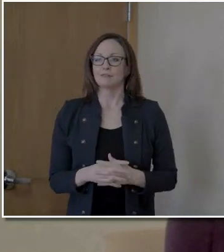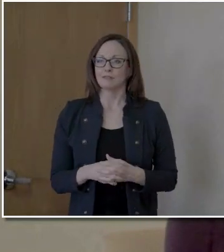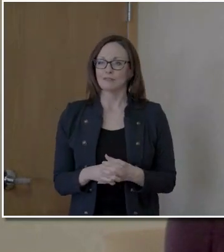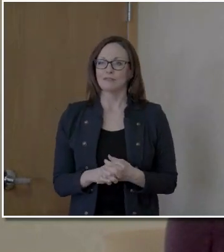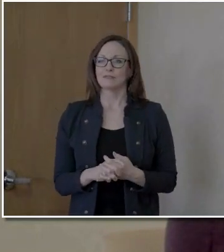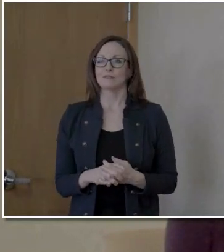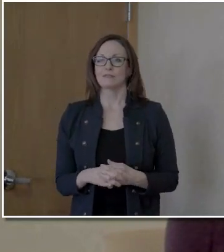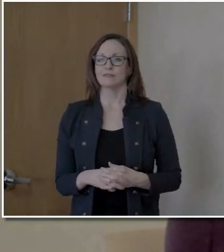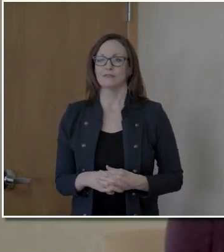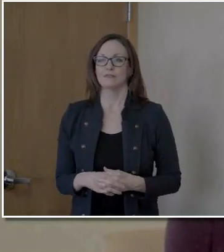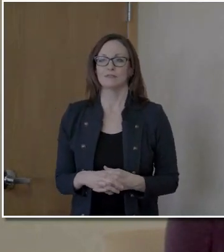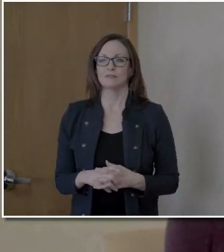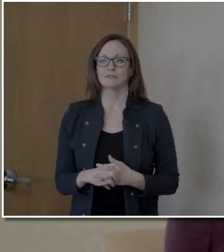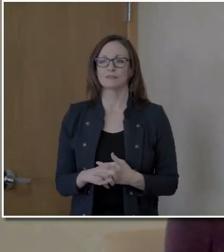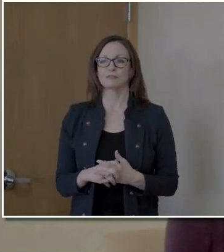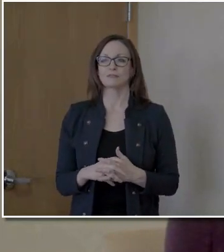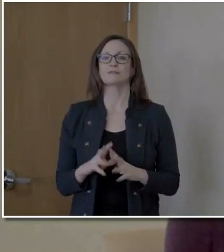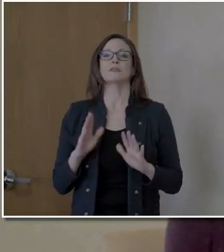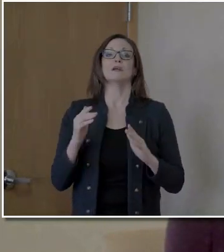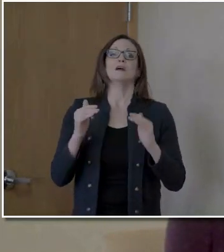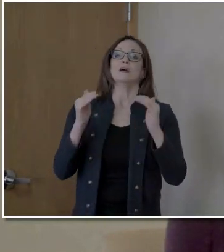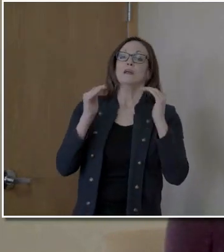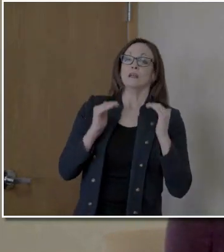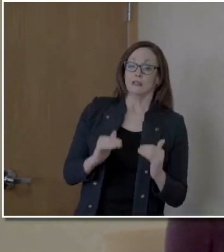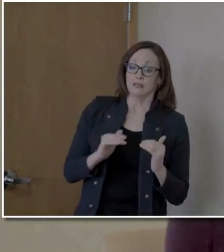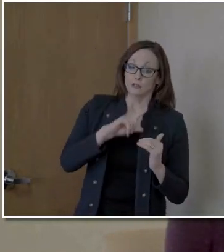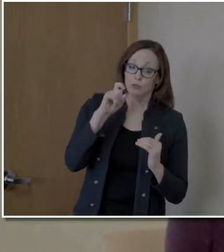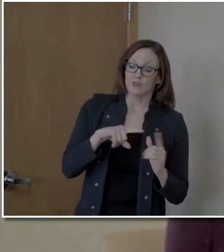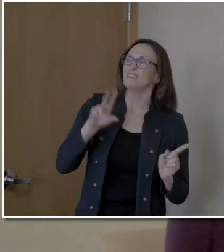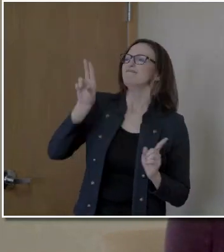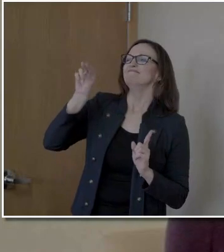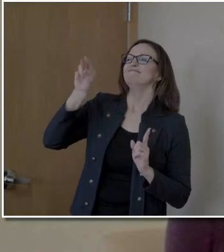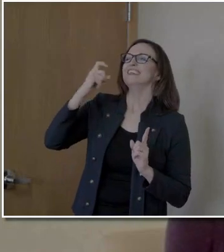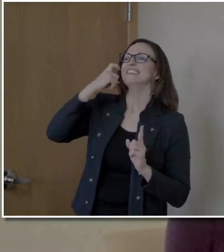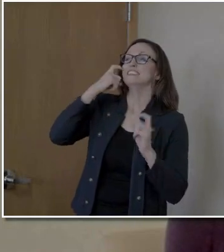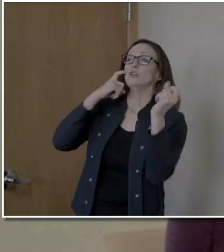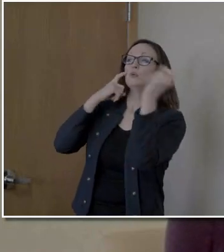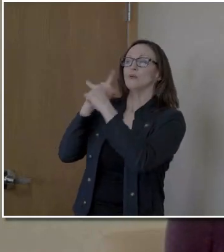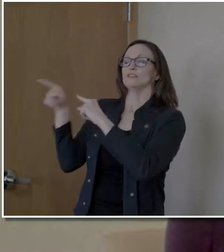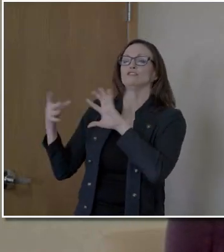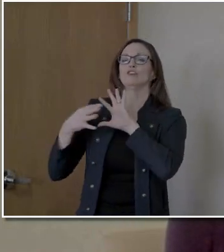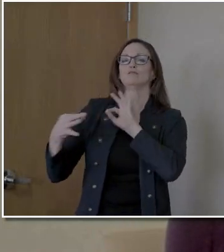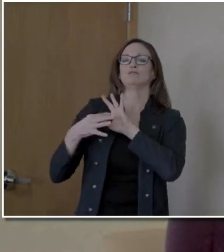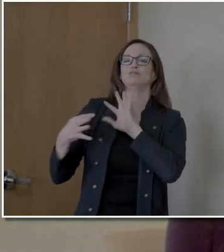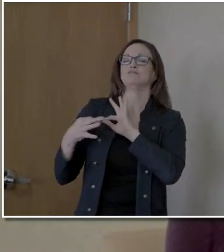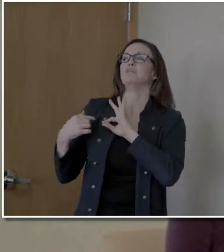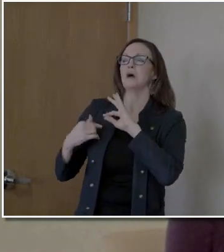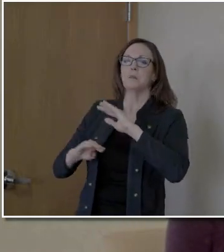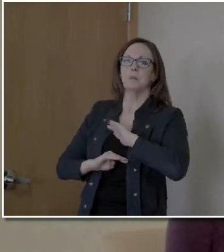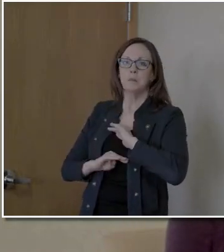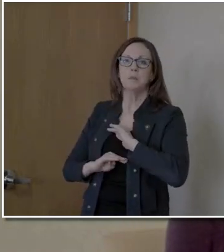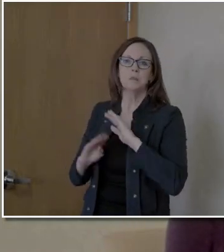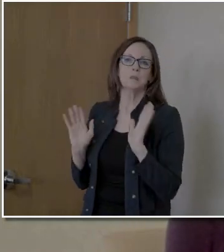We'll go back to Pat Poblete with WisPolitics, who had technical difficulties. Pat, are you there? *6 to unmute.